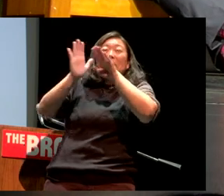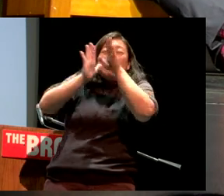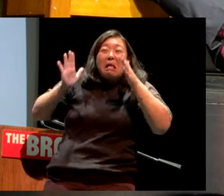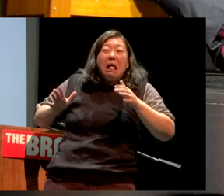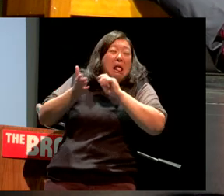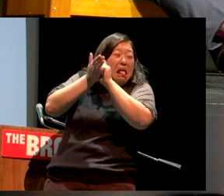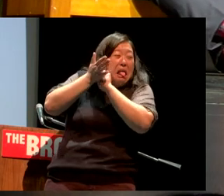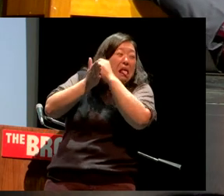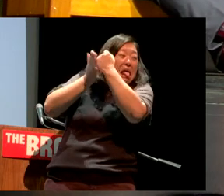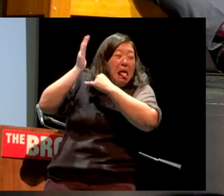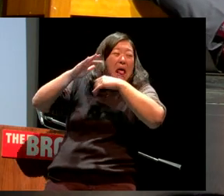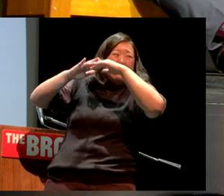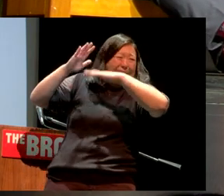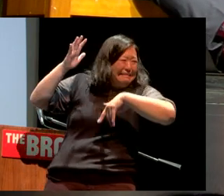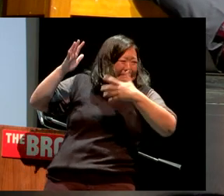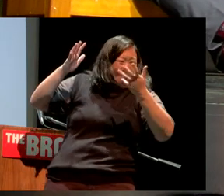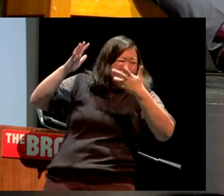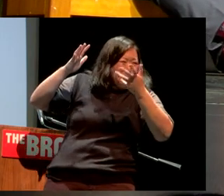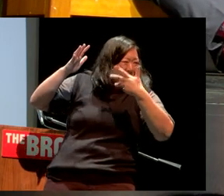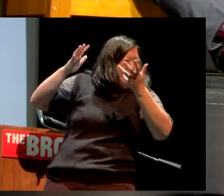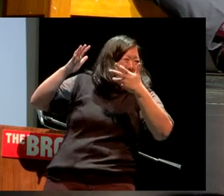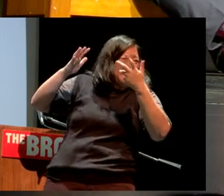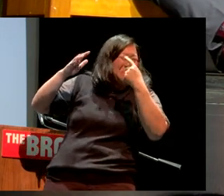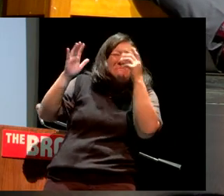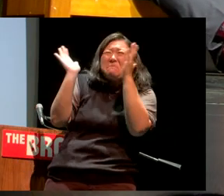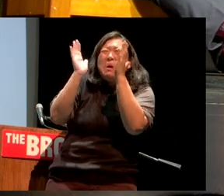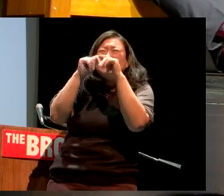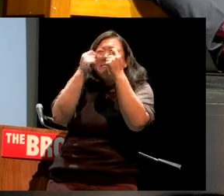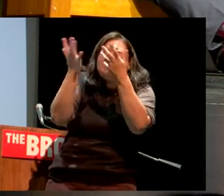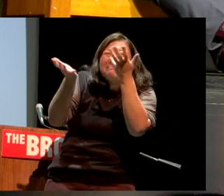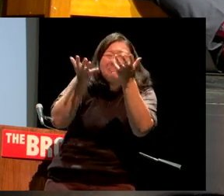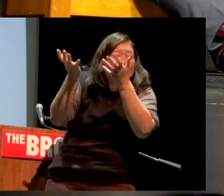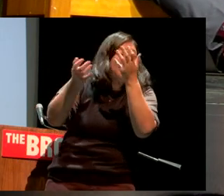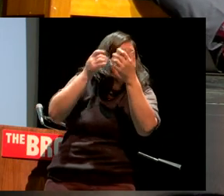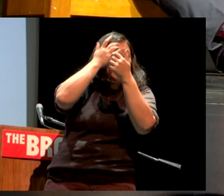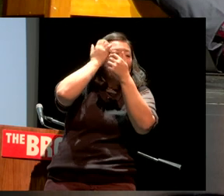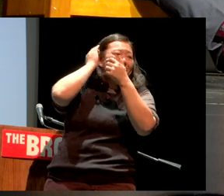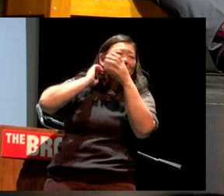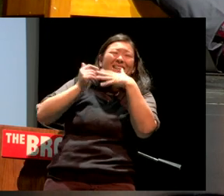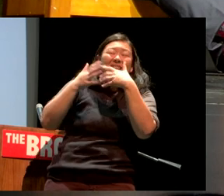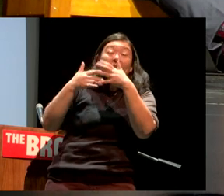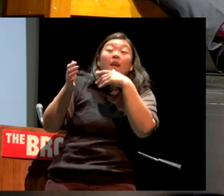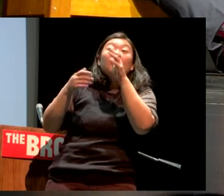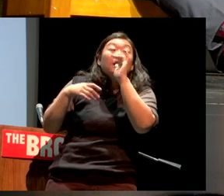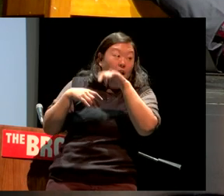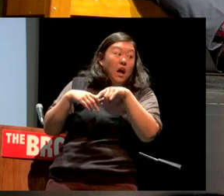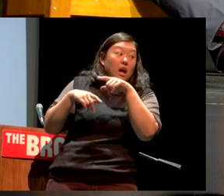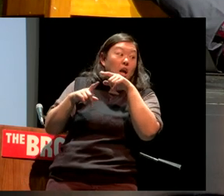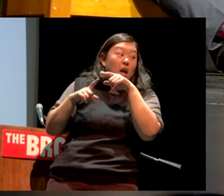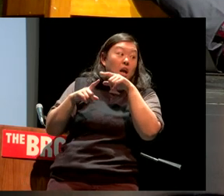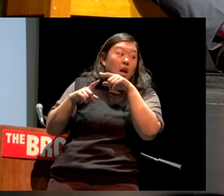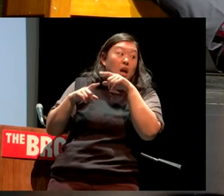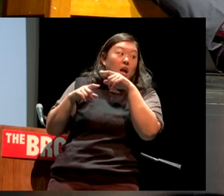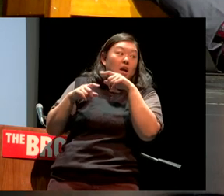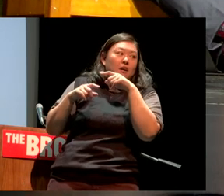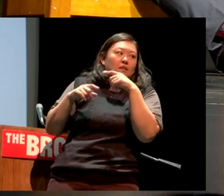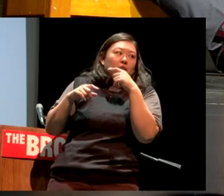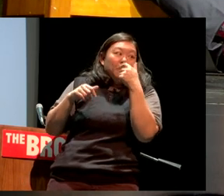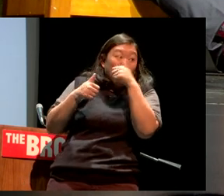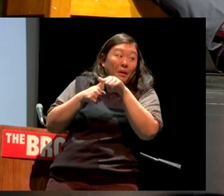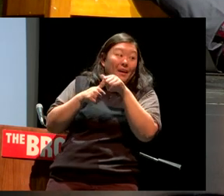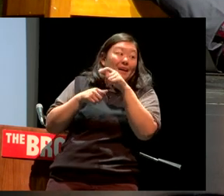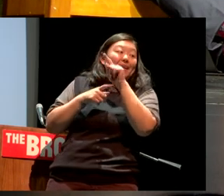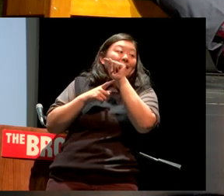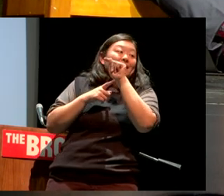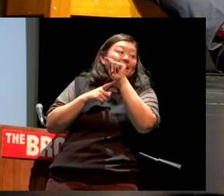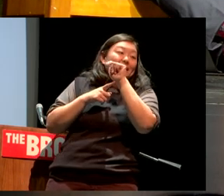copies at GameStop, I think you have in the US or something like that. And I think him, it's cool, he's making a Tamagotchi and thinking games because, you know, game